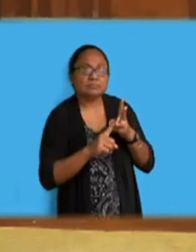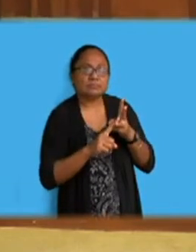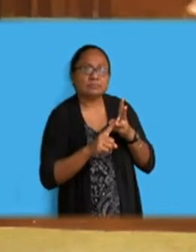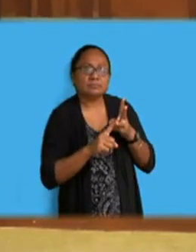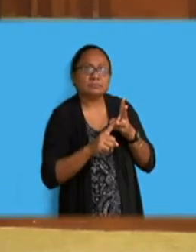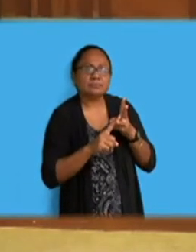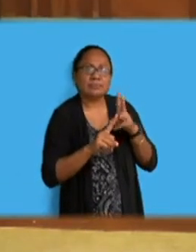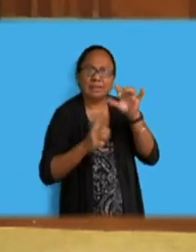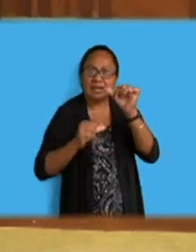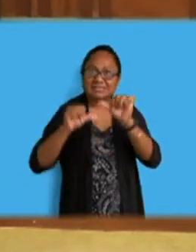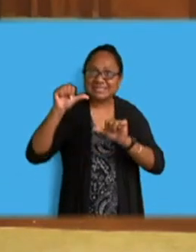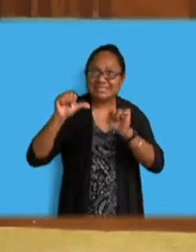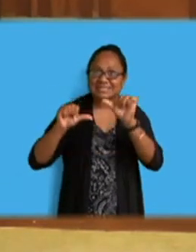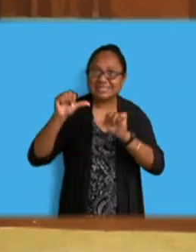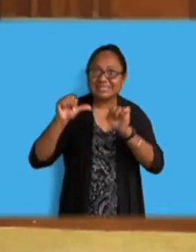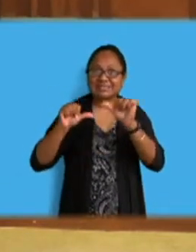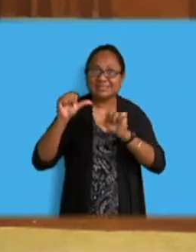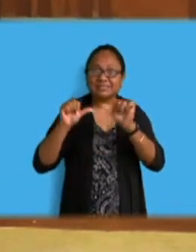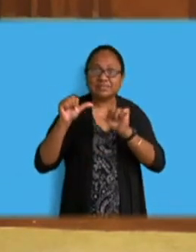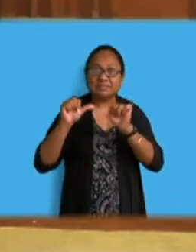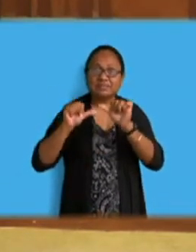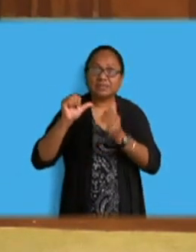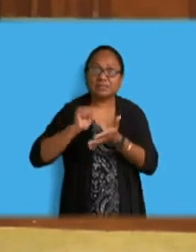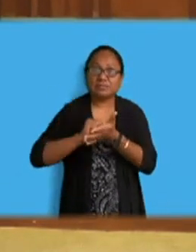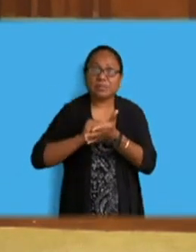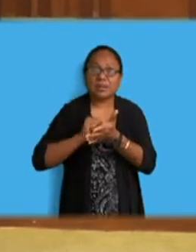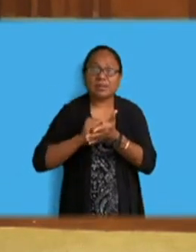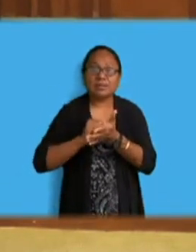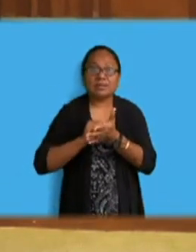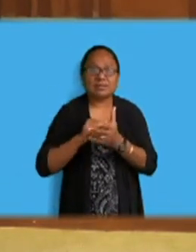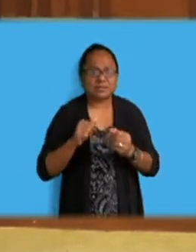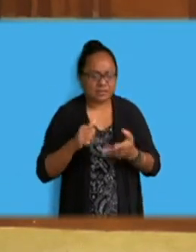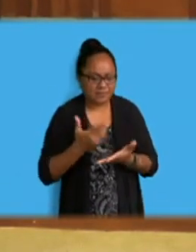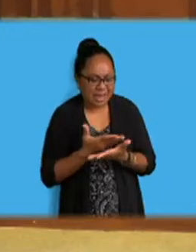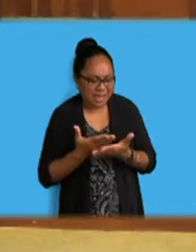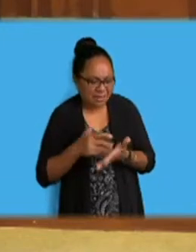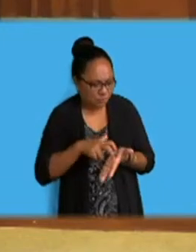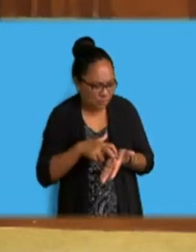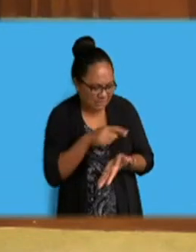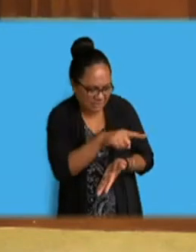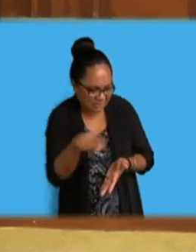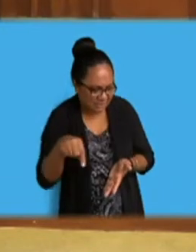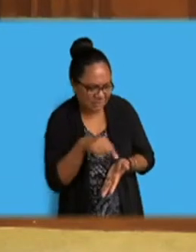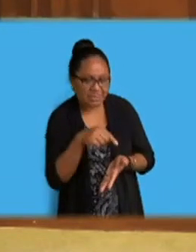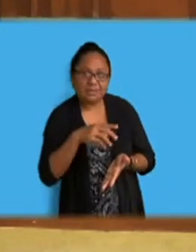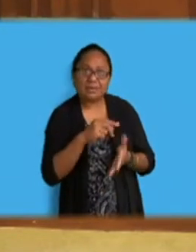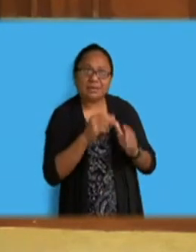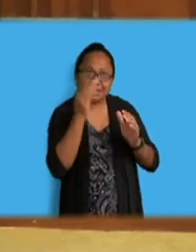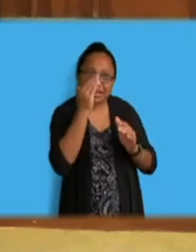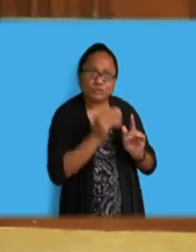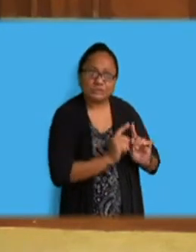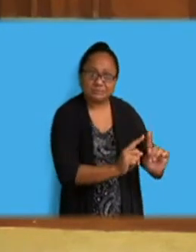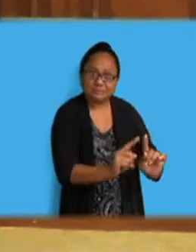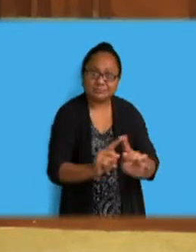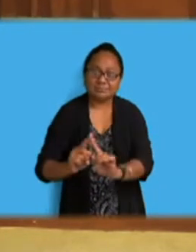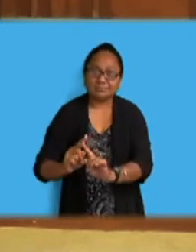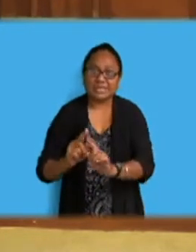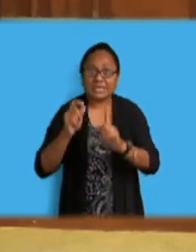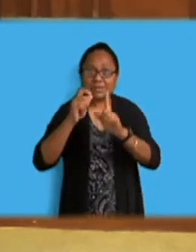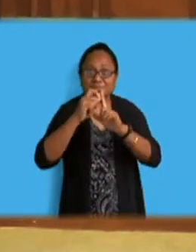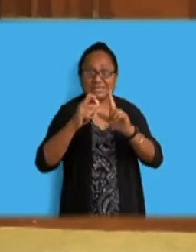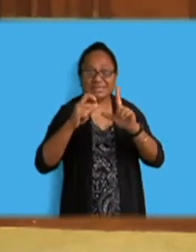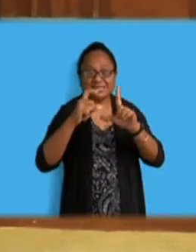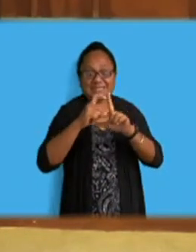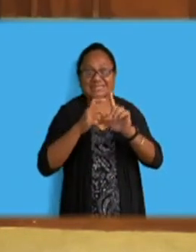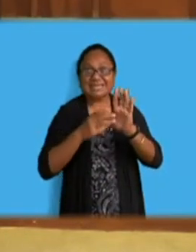the assessing correctly the state of vulnerability, the state of fragility of